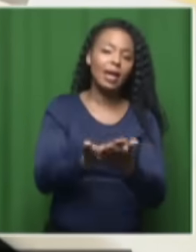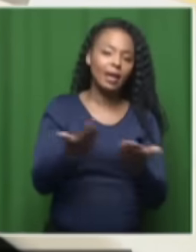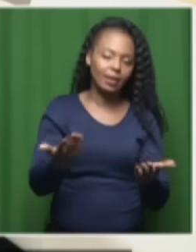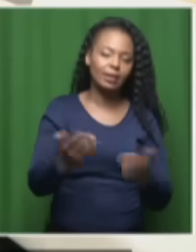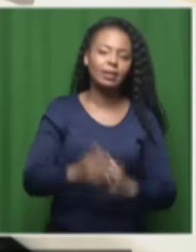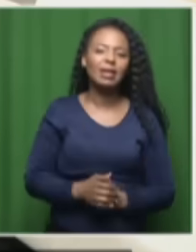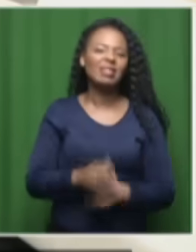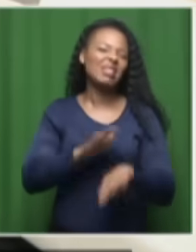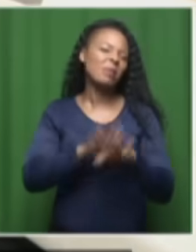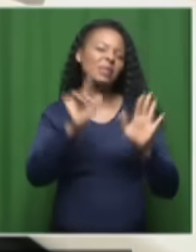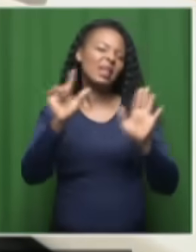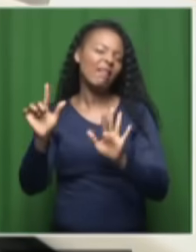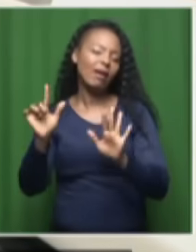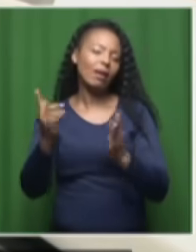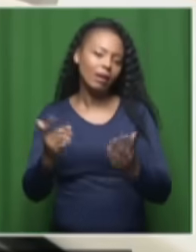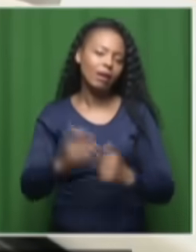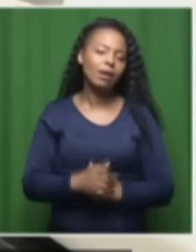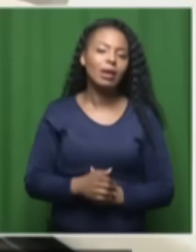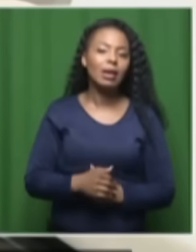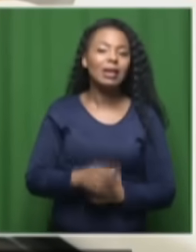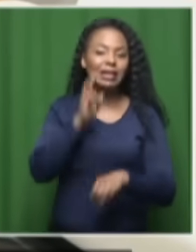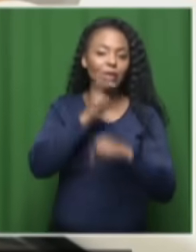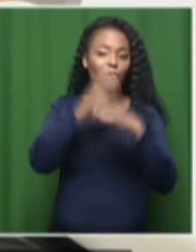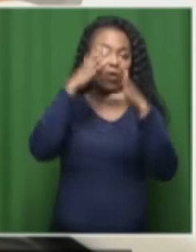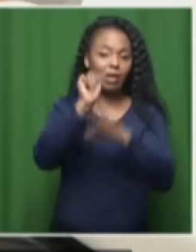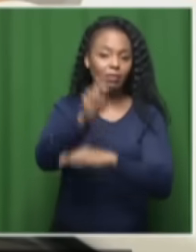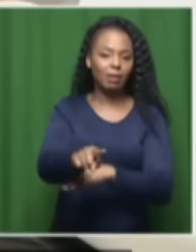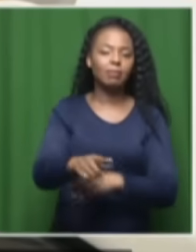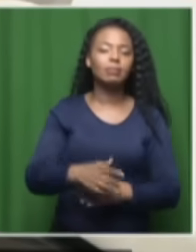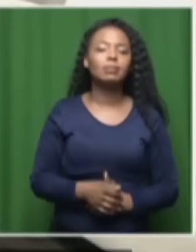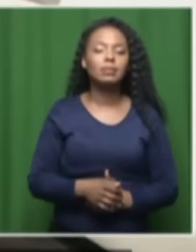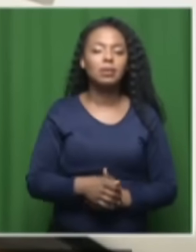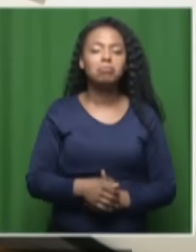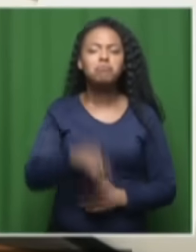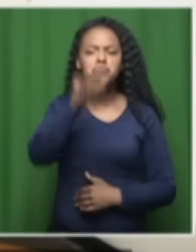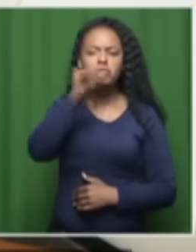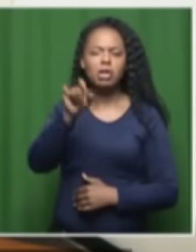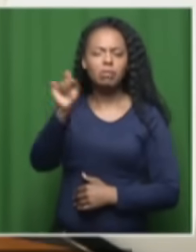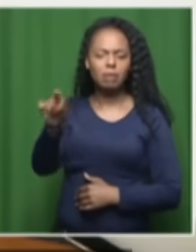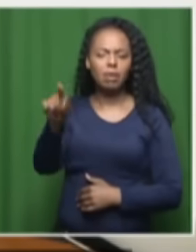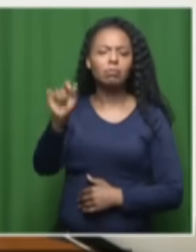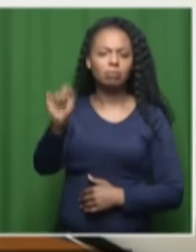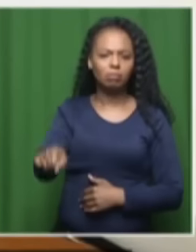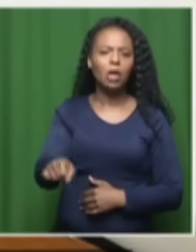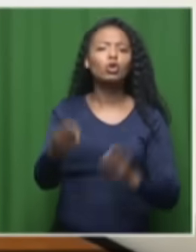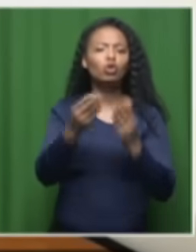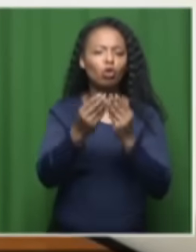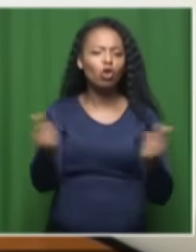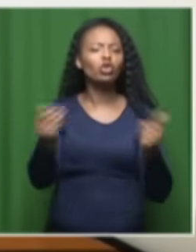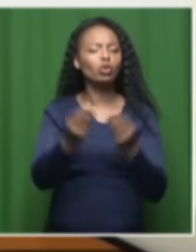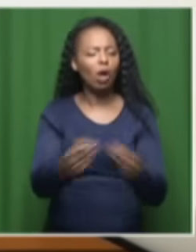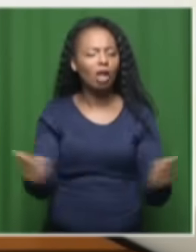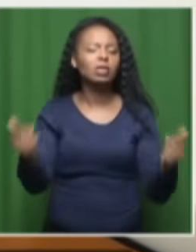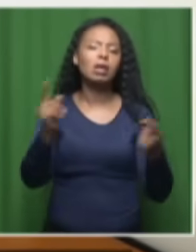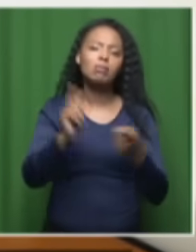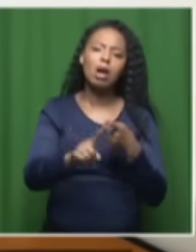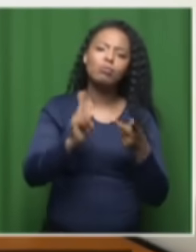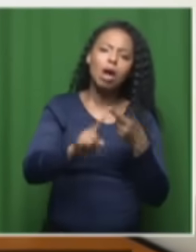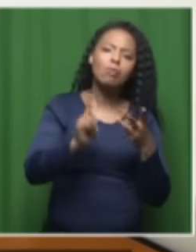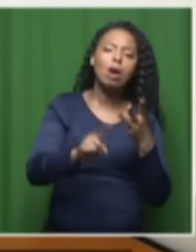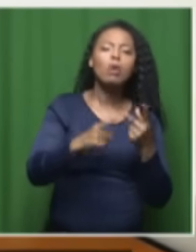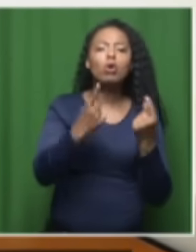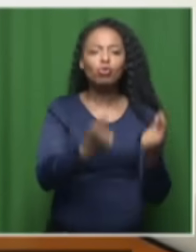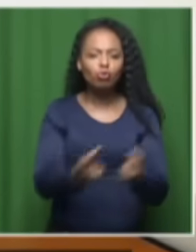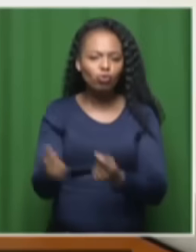that's what's possible and what we need to focus on. Love that, the solutions that are possible, and hopefully we'll